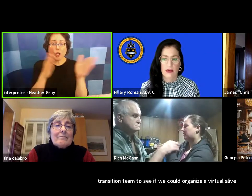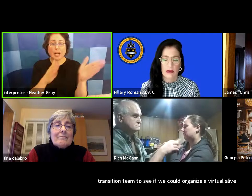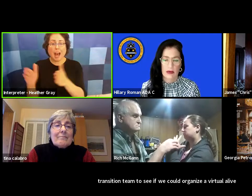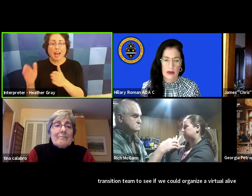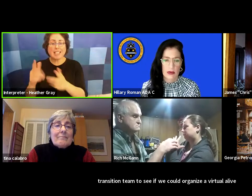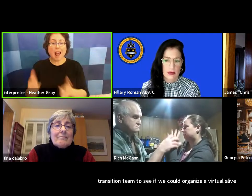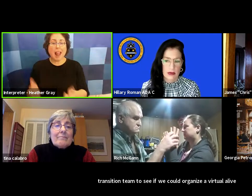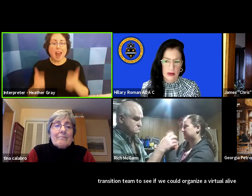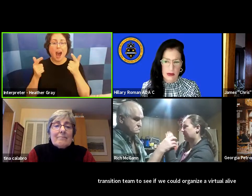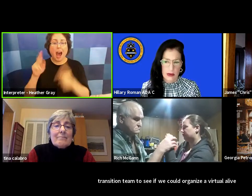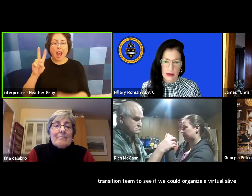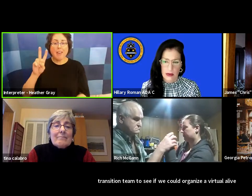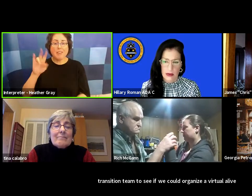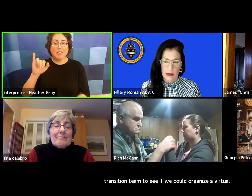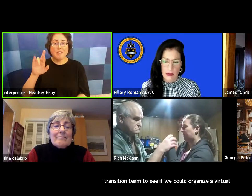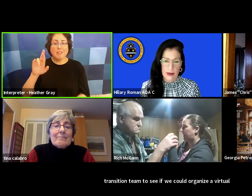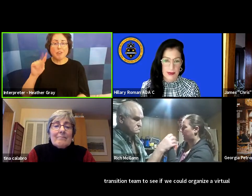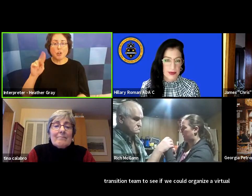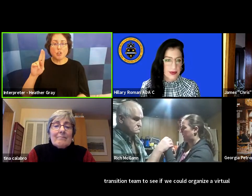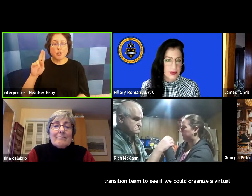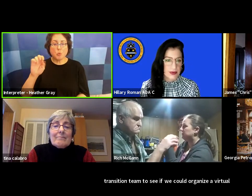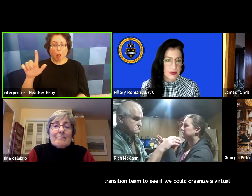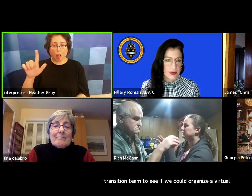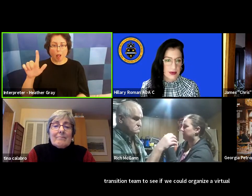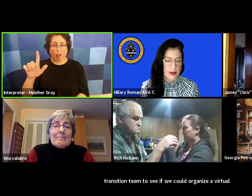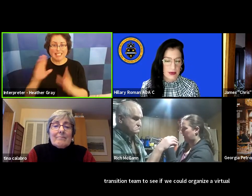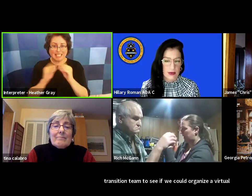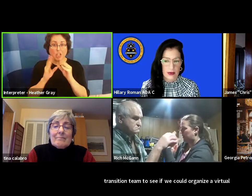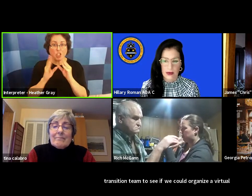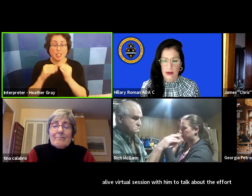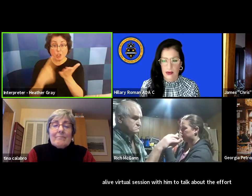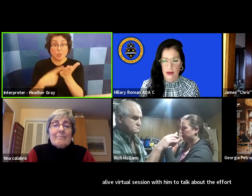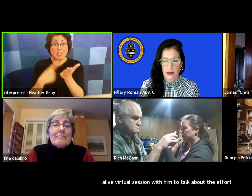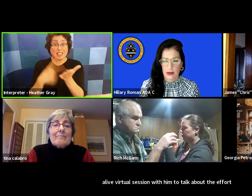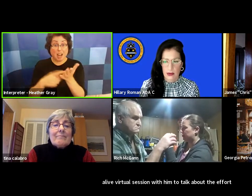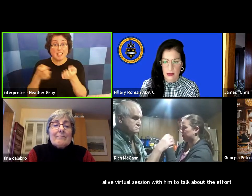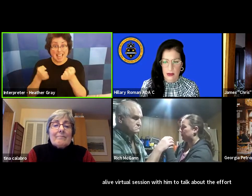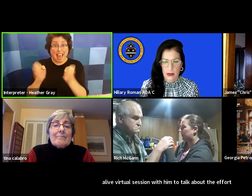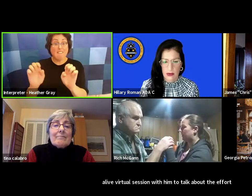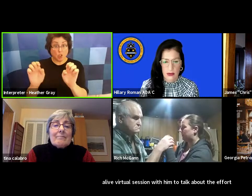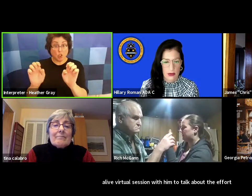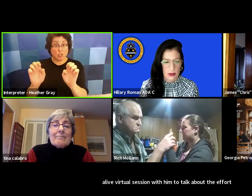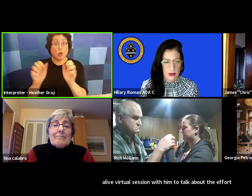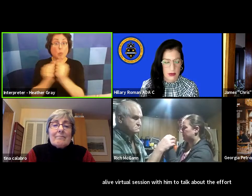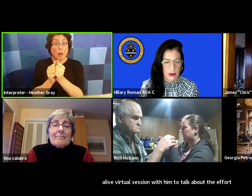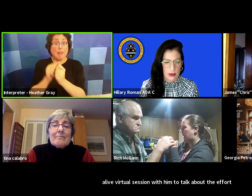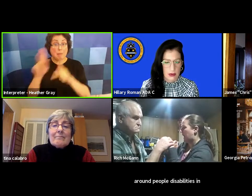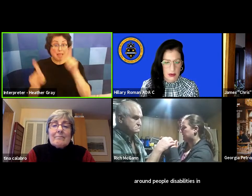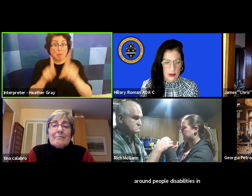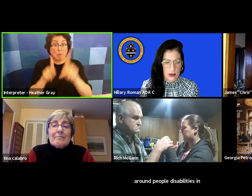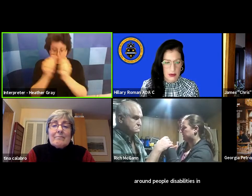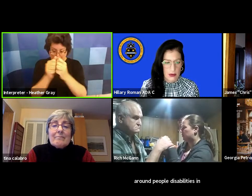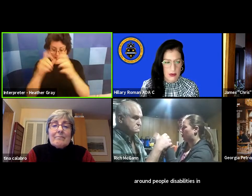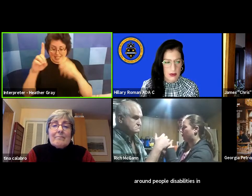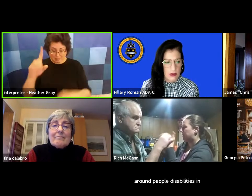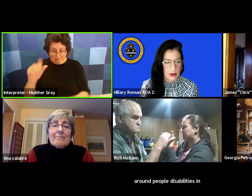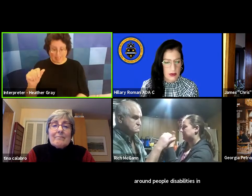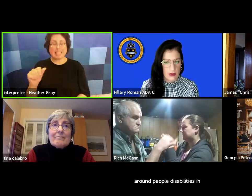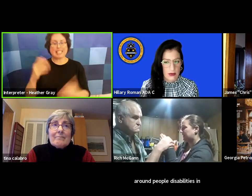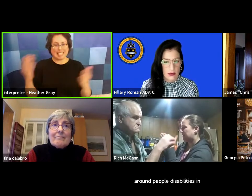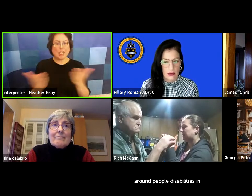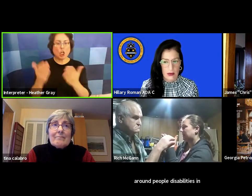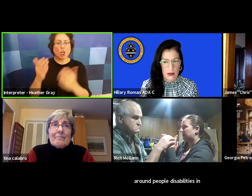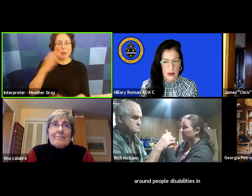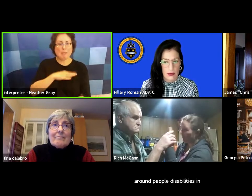a live virtual session with him to talk about the effort around people with disabilities in Pittsburgh. And we thought it